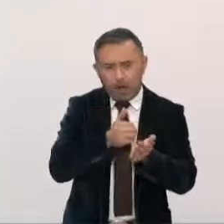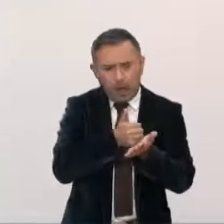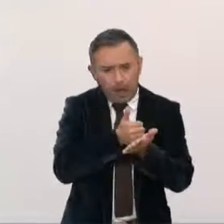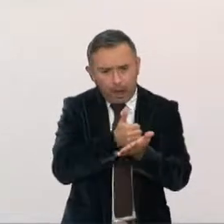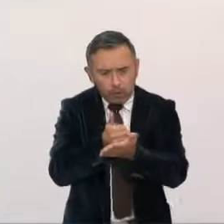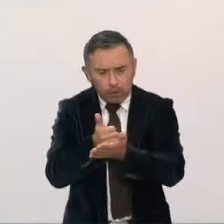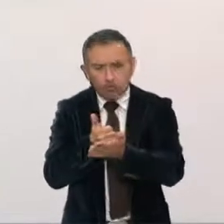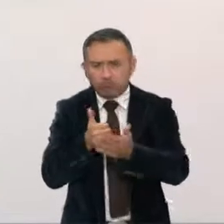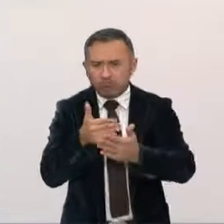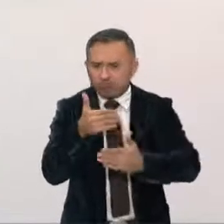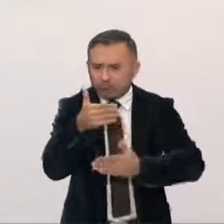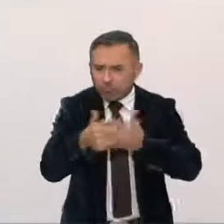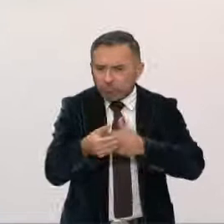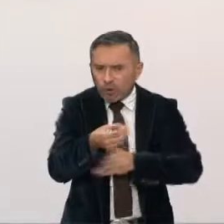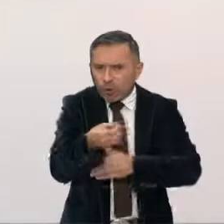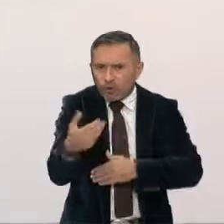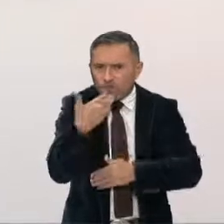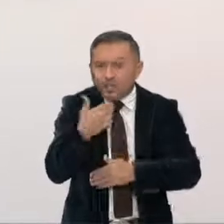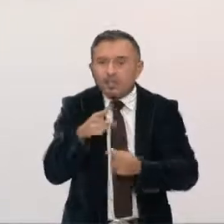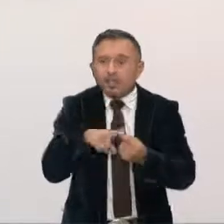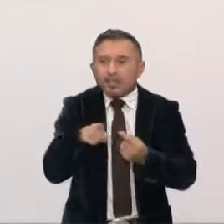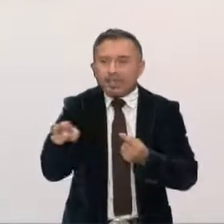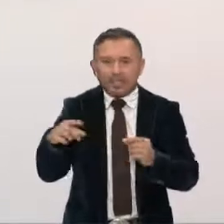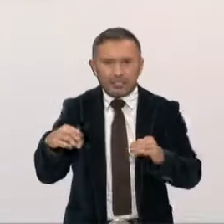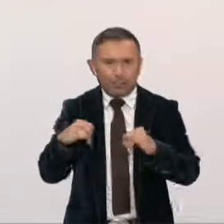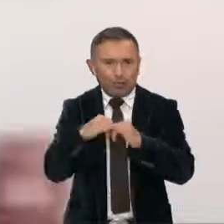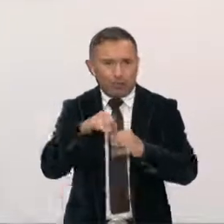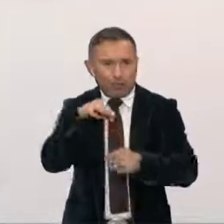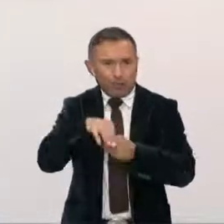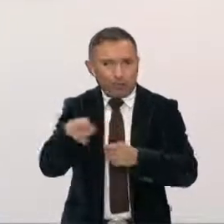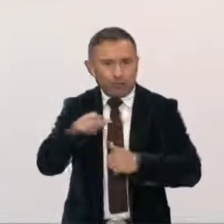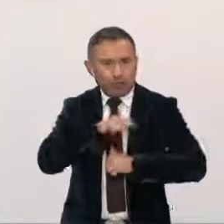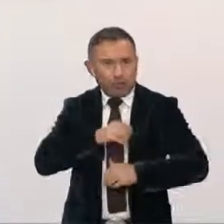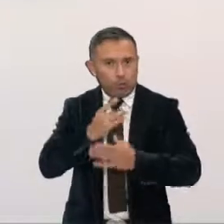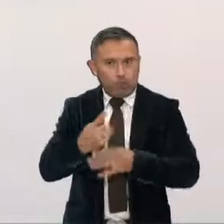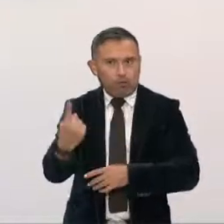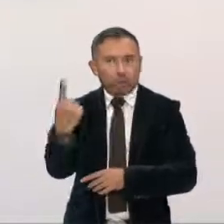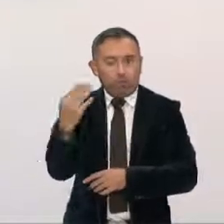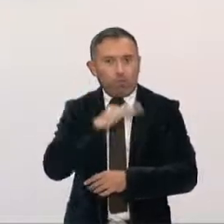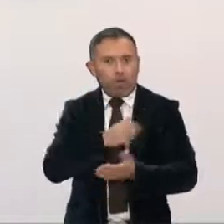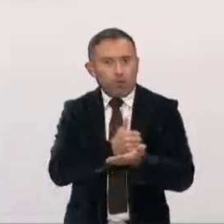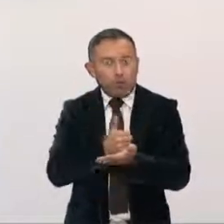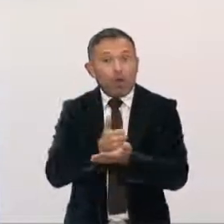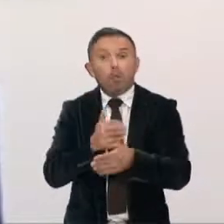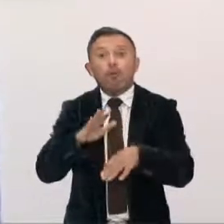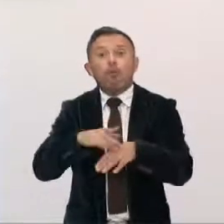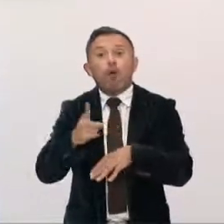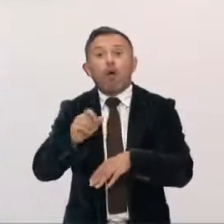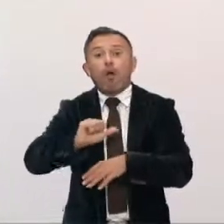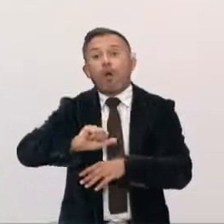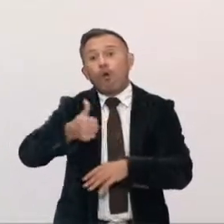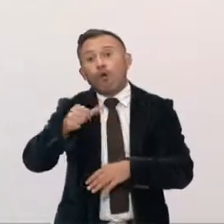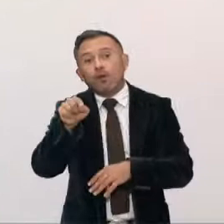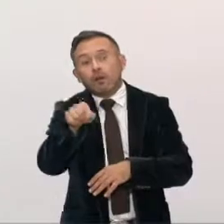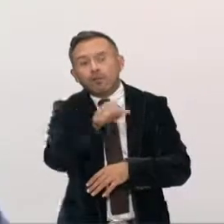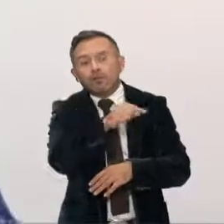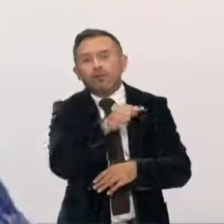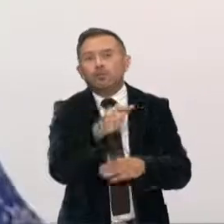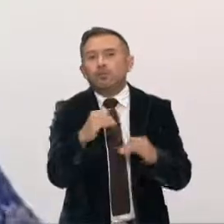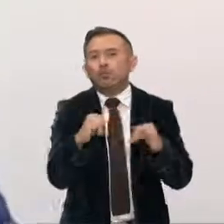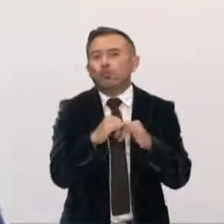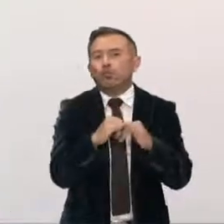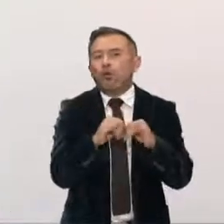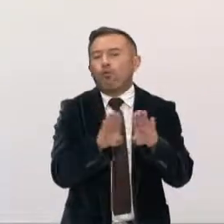could ensure an institutional stability to the country was the electoral body, because the rest